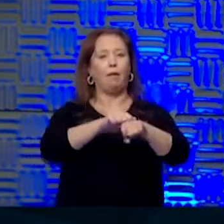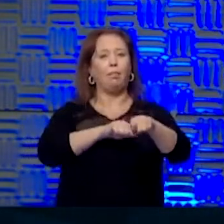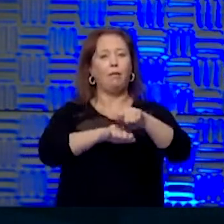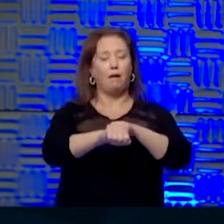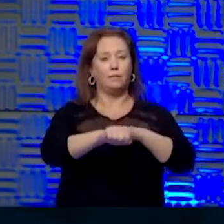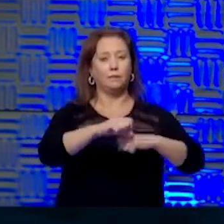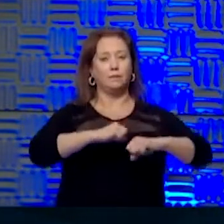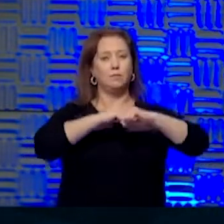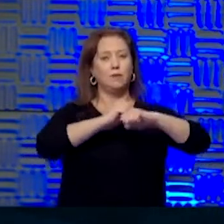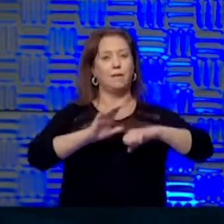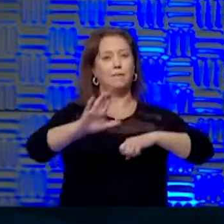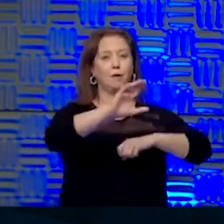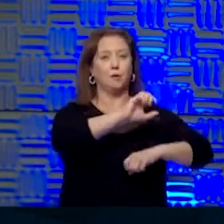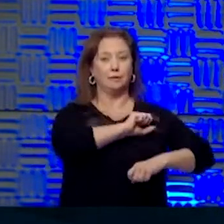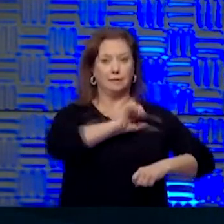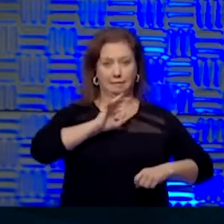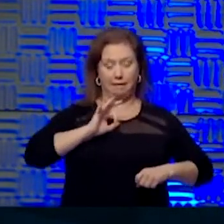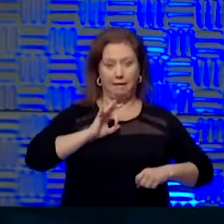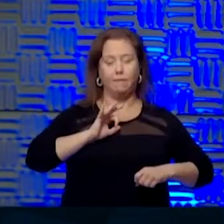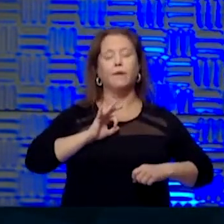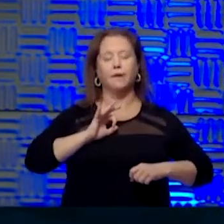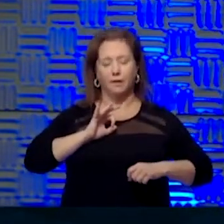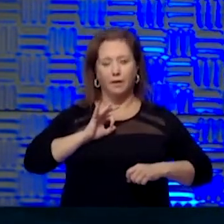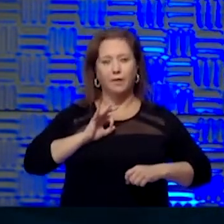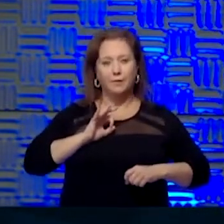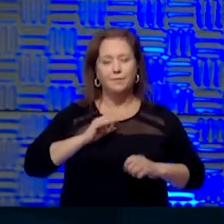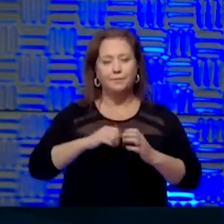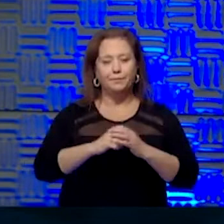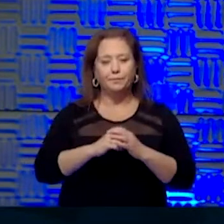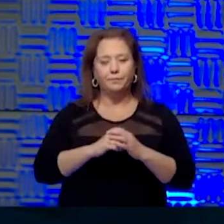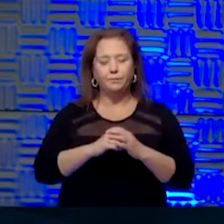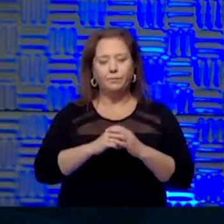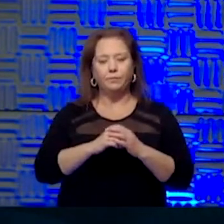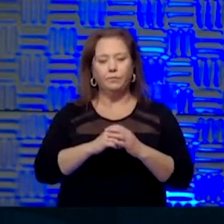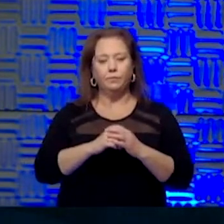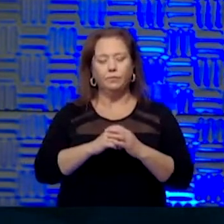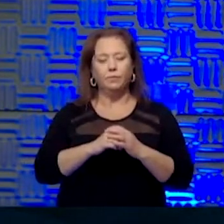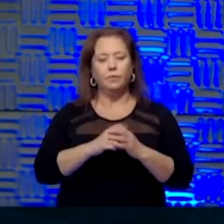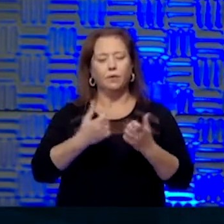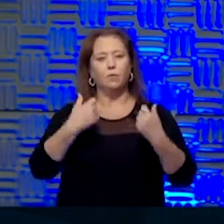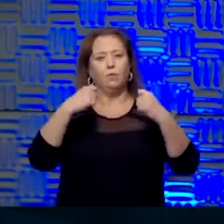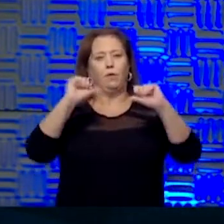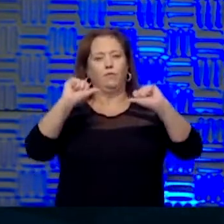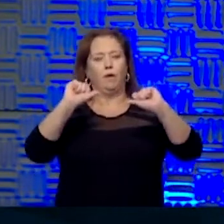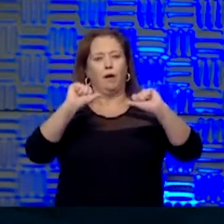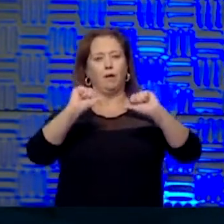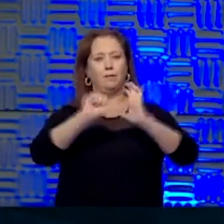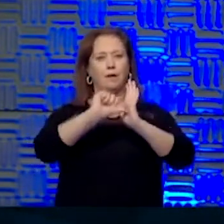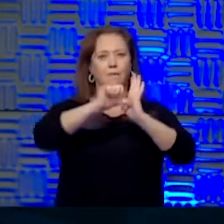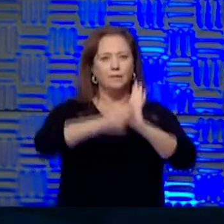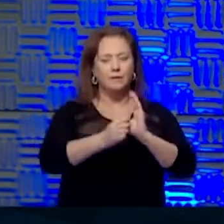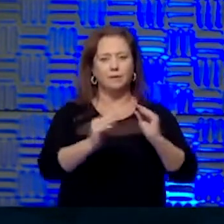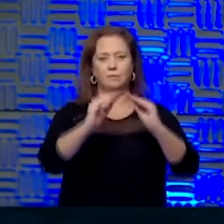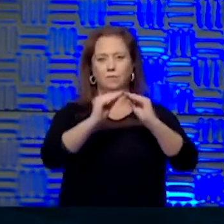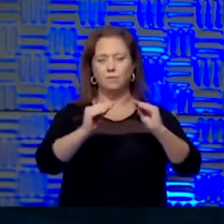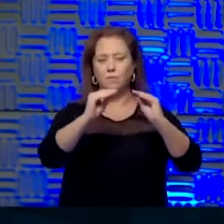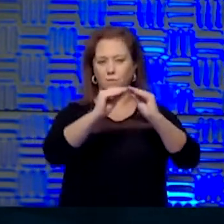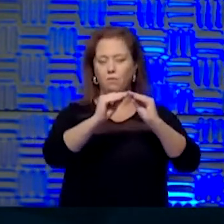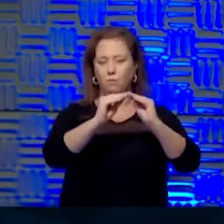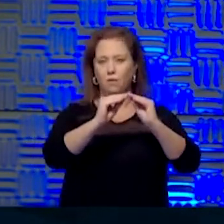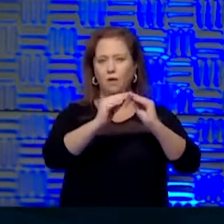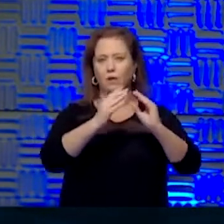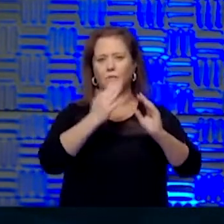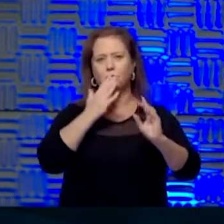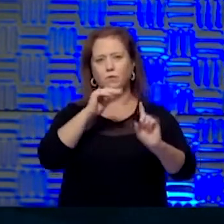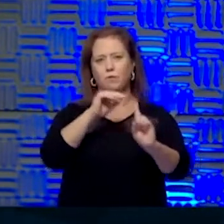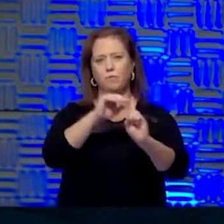their employees, the staff, the medical providers. And we've tried to highlight this more and more. And again, it's a good reminder.